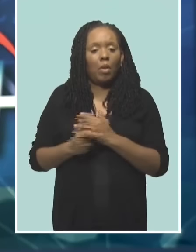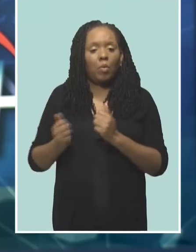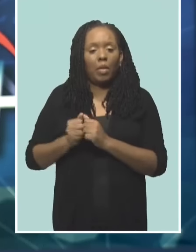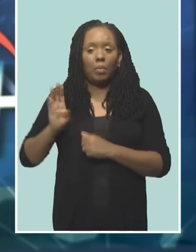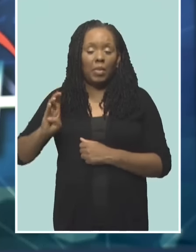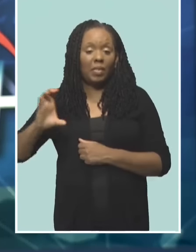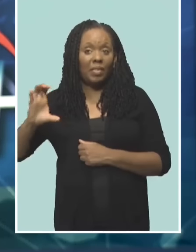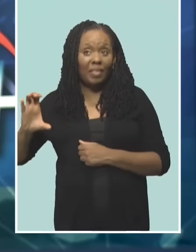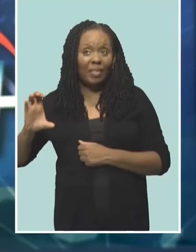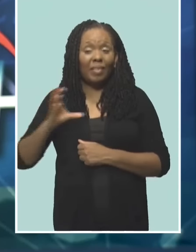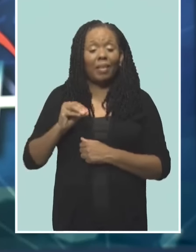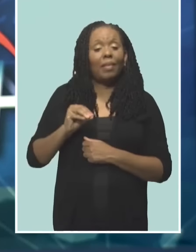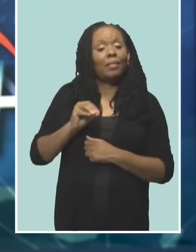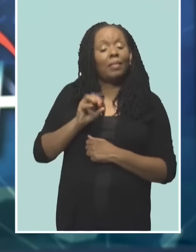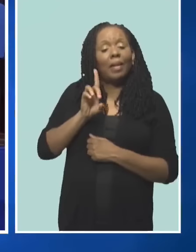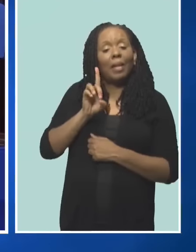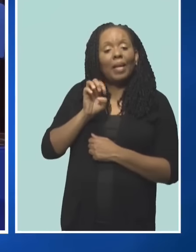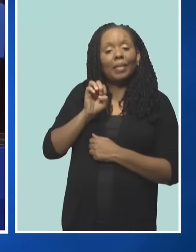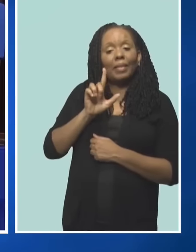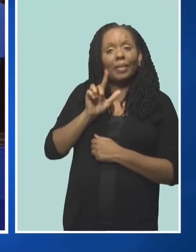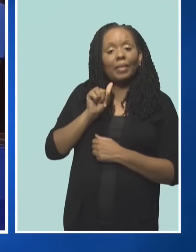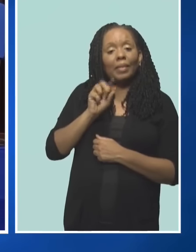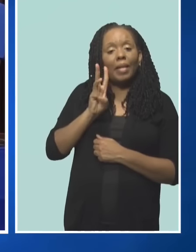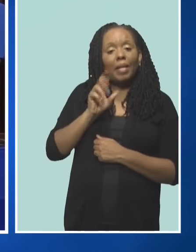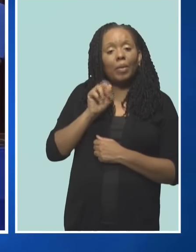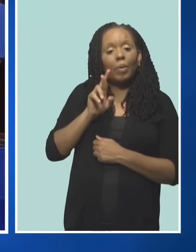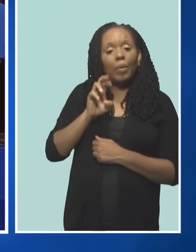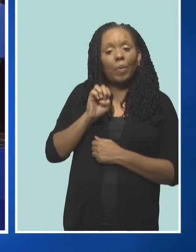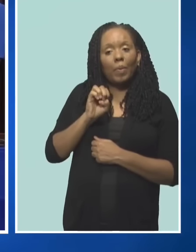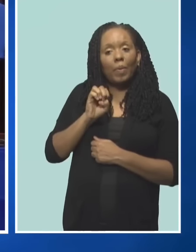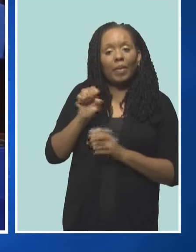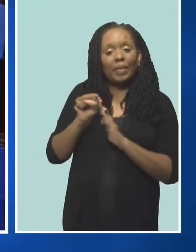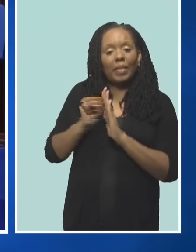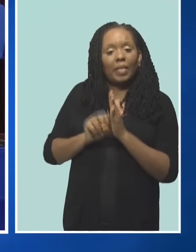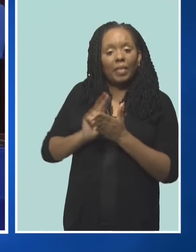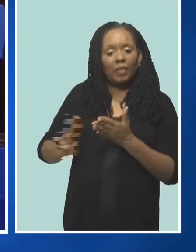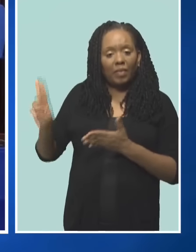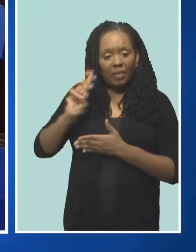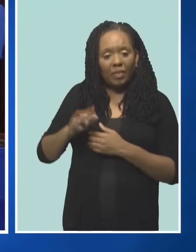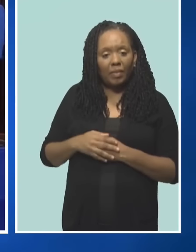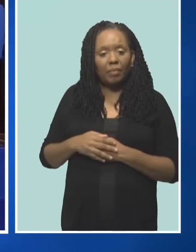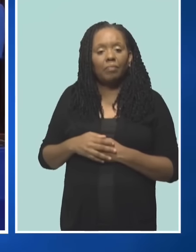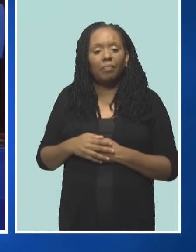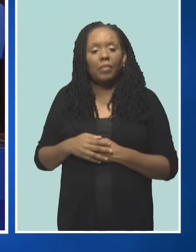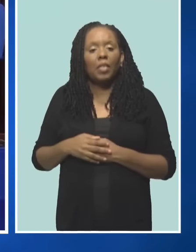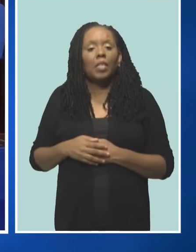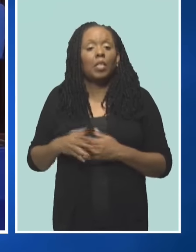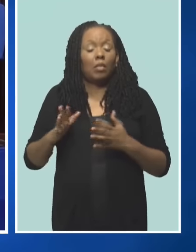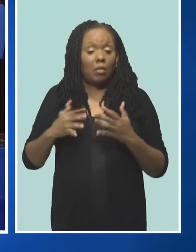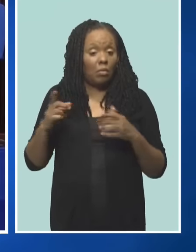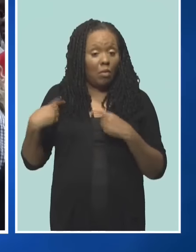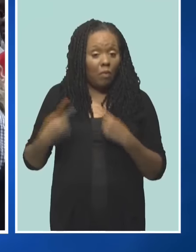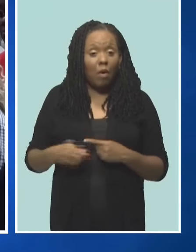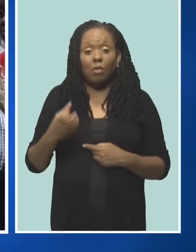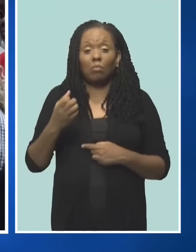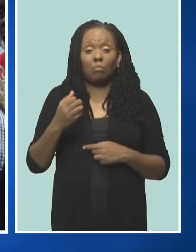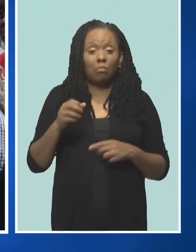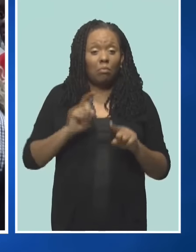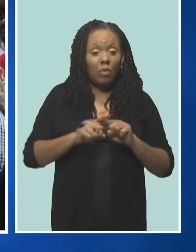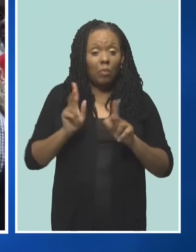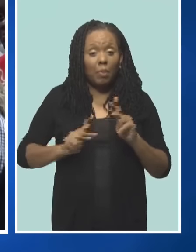State University. To date, 24 have enrolled in agricultural science, 12 in biology, 10 in chemistry,